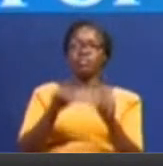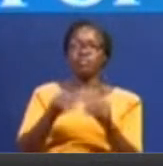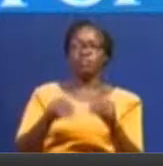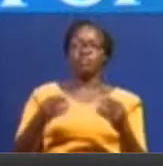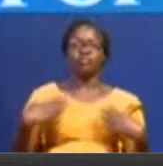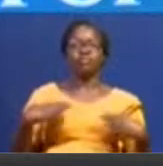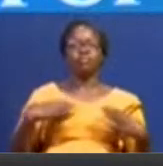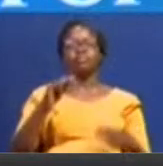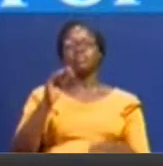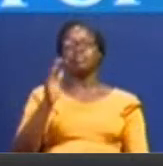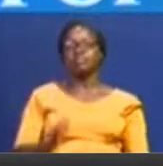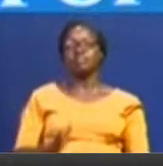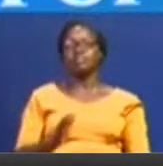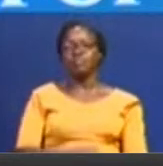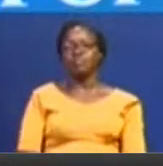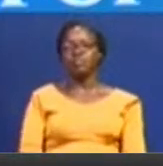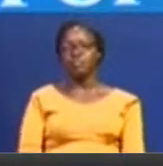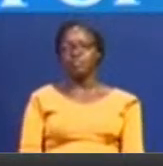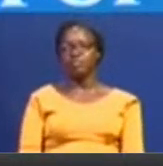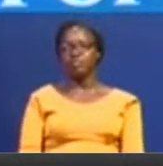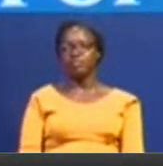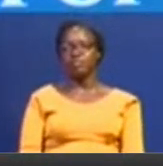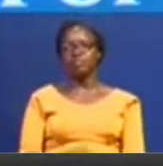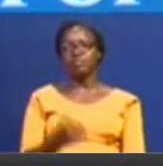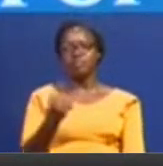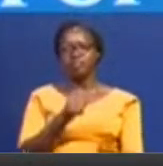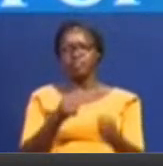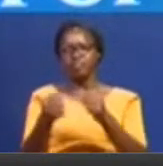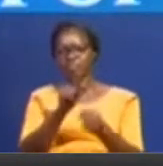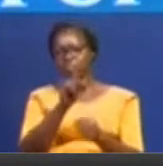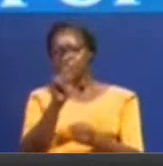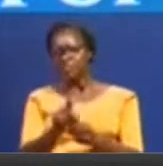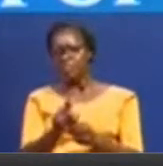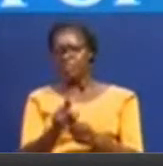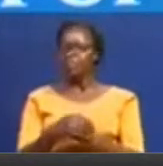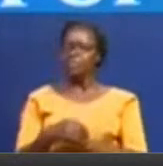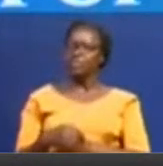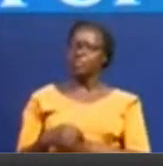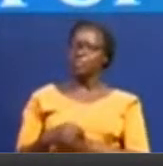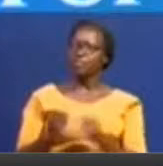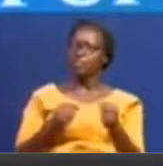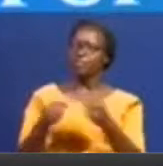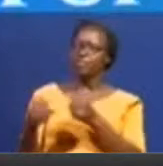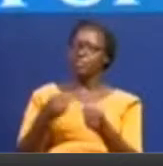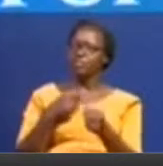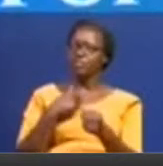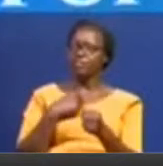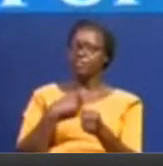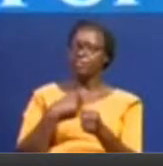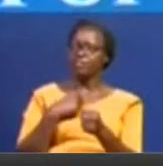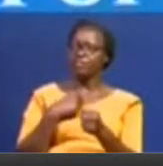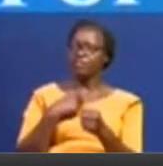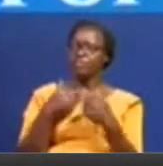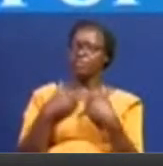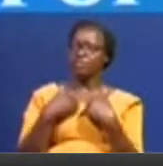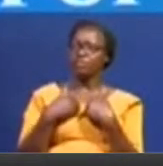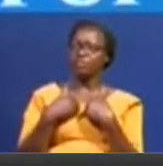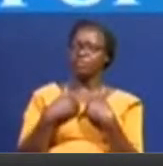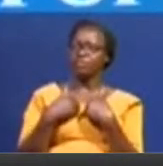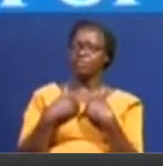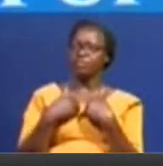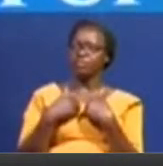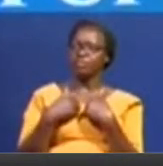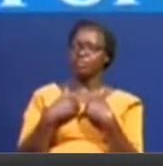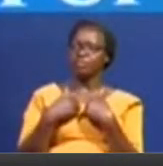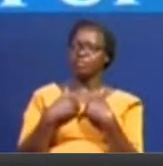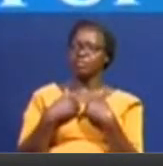people of Kenya. Any particular strategy? The strategy for me would be to have